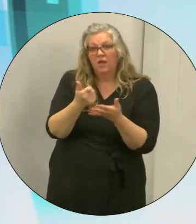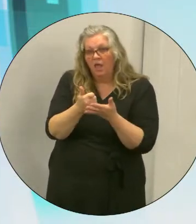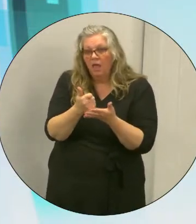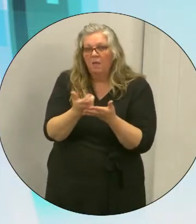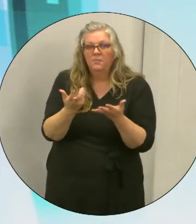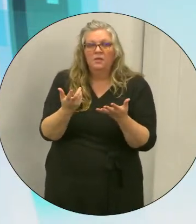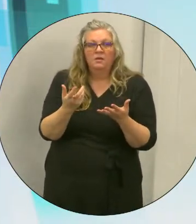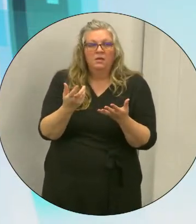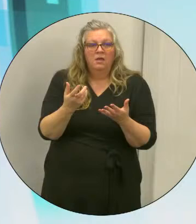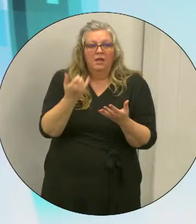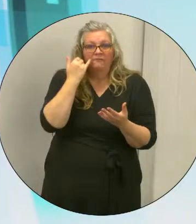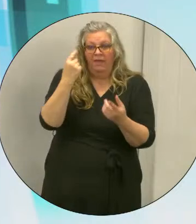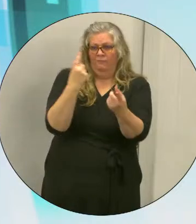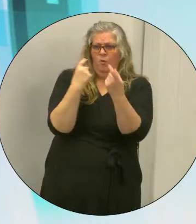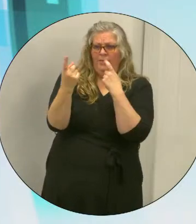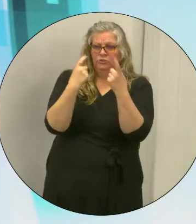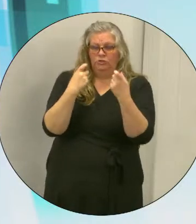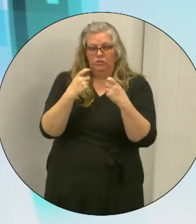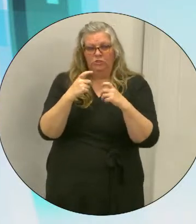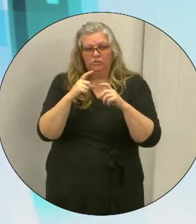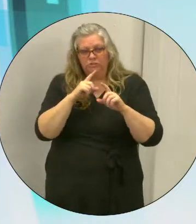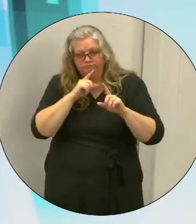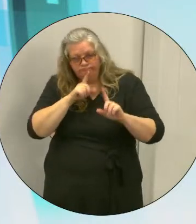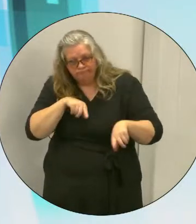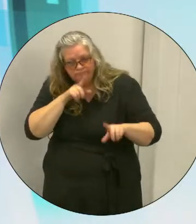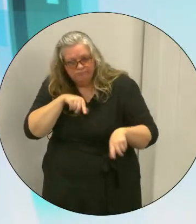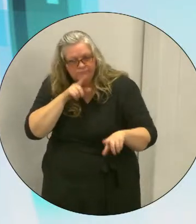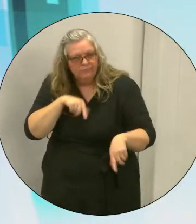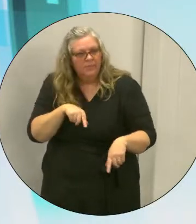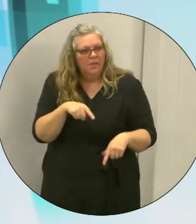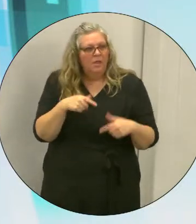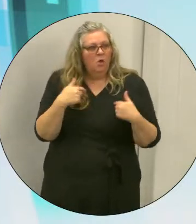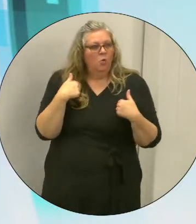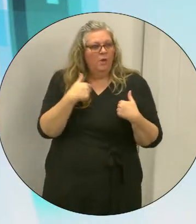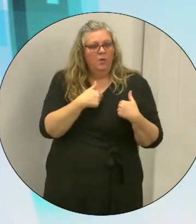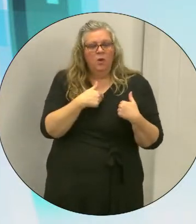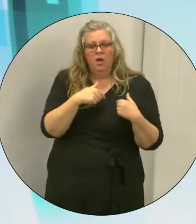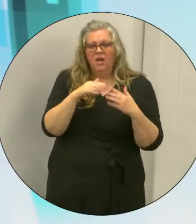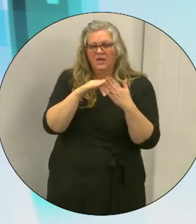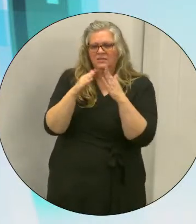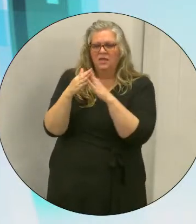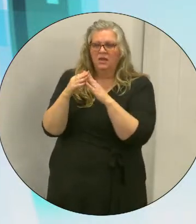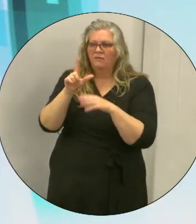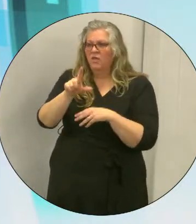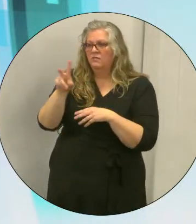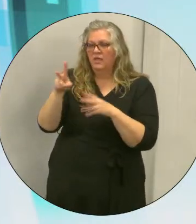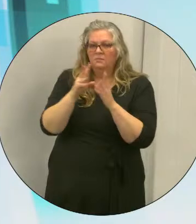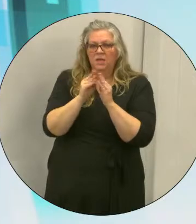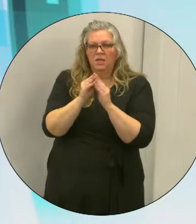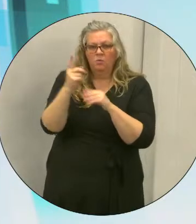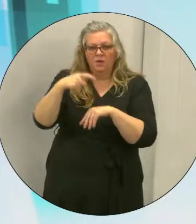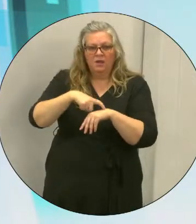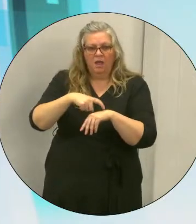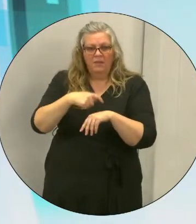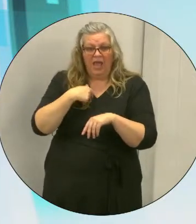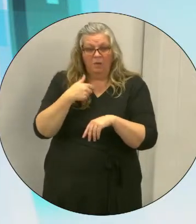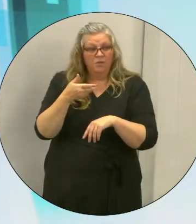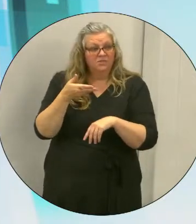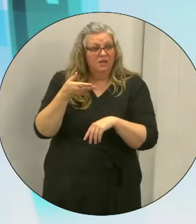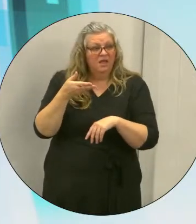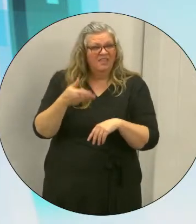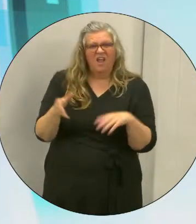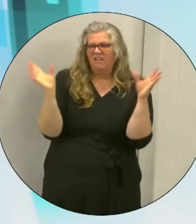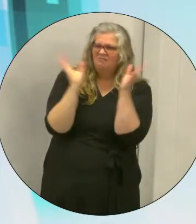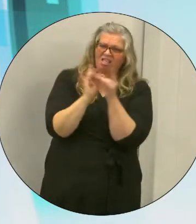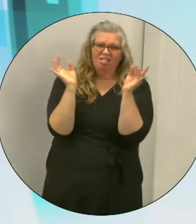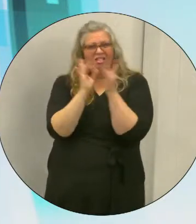had questions, or we were in a City of Las Vegas meeting one time, and I was up there going, and the district